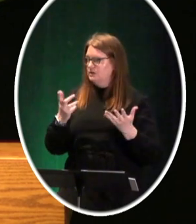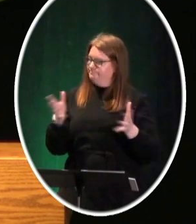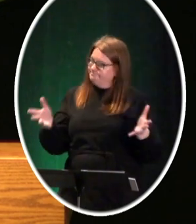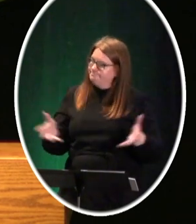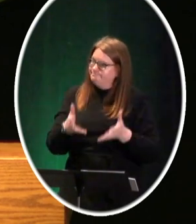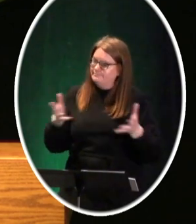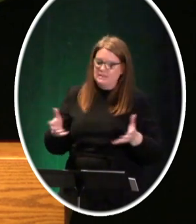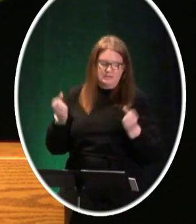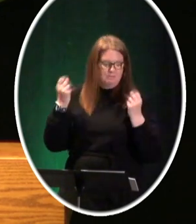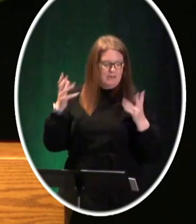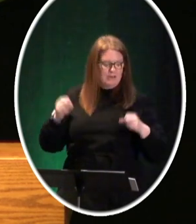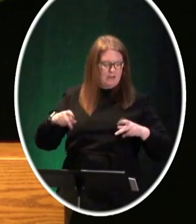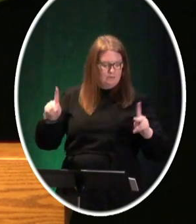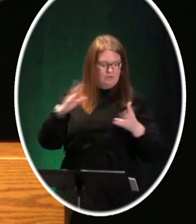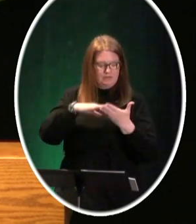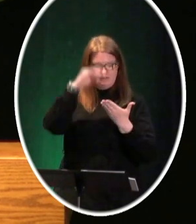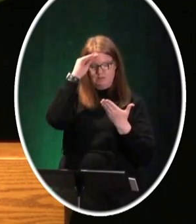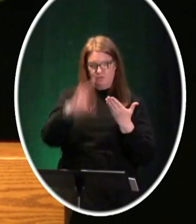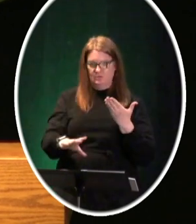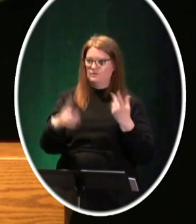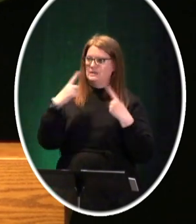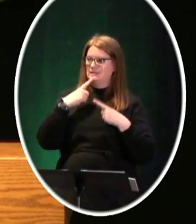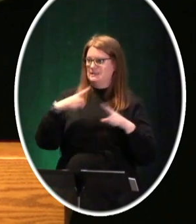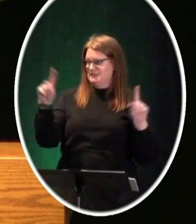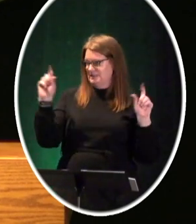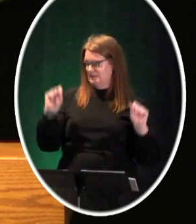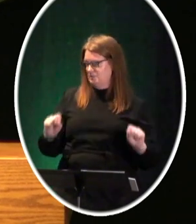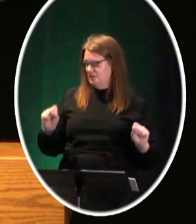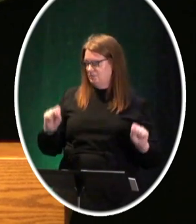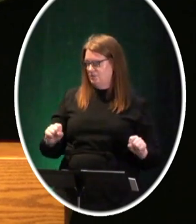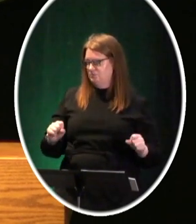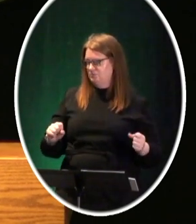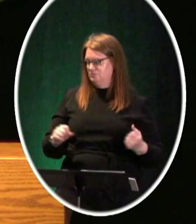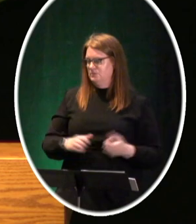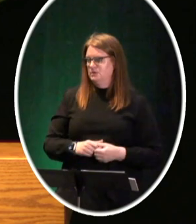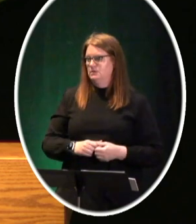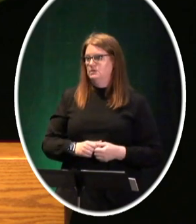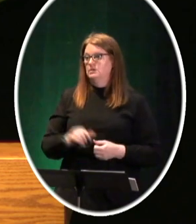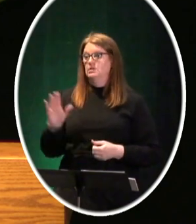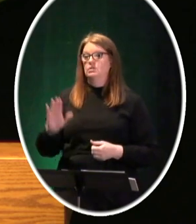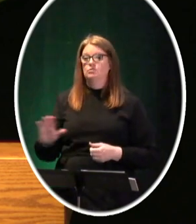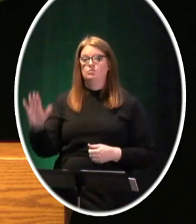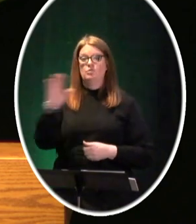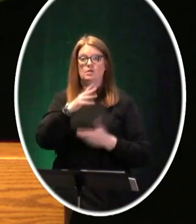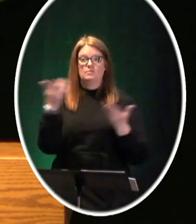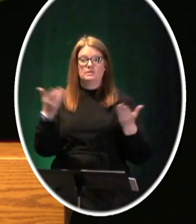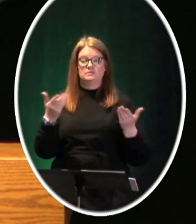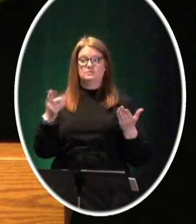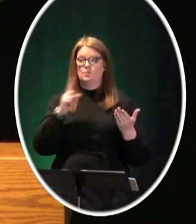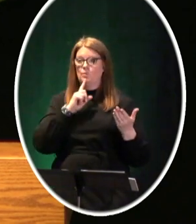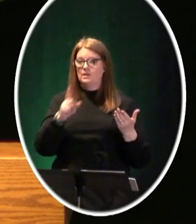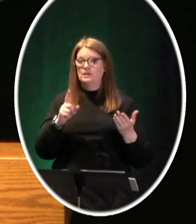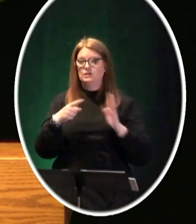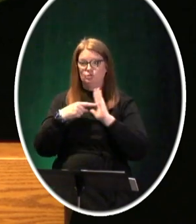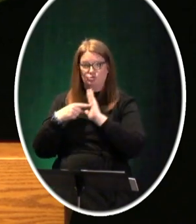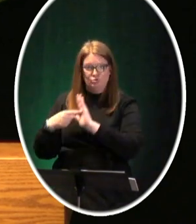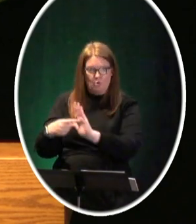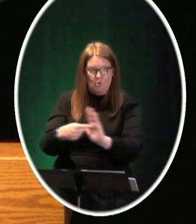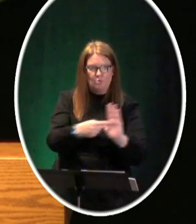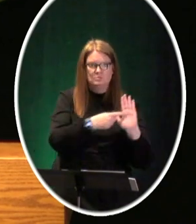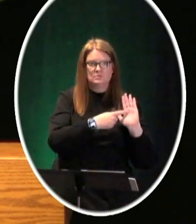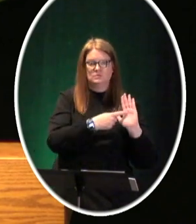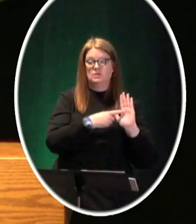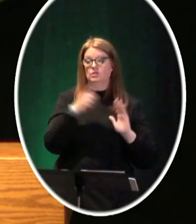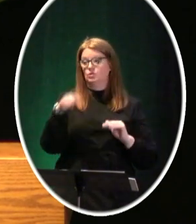many opportunities to students for success as possible. Your presence here today reminds everyone, you,